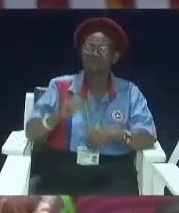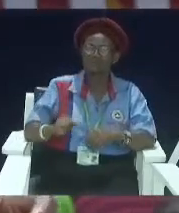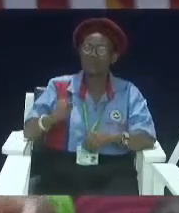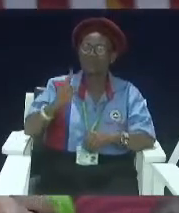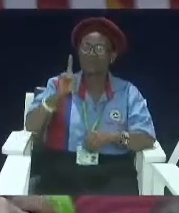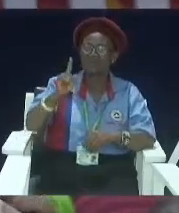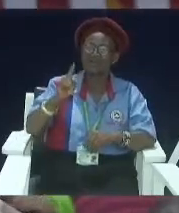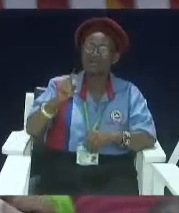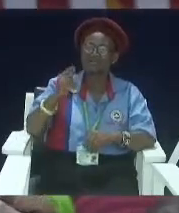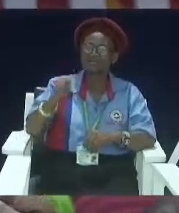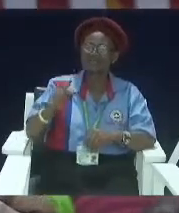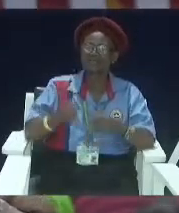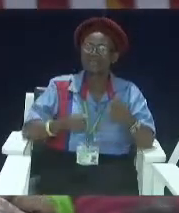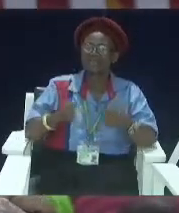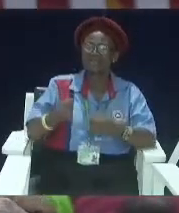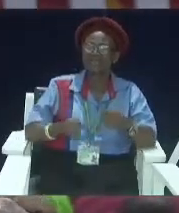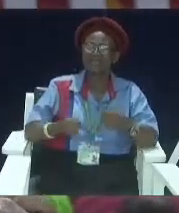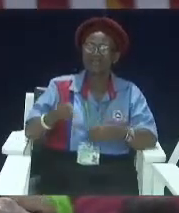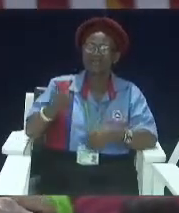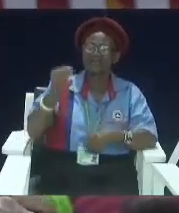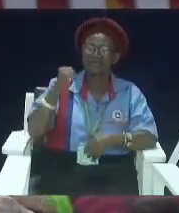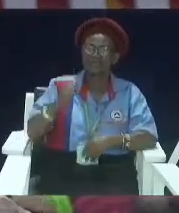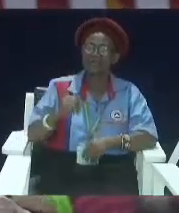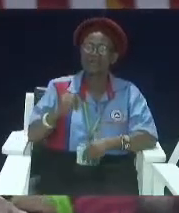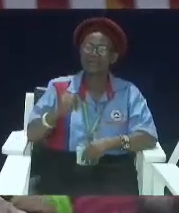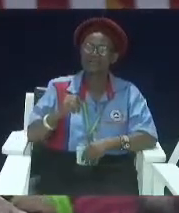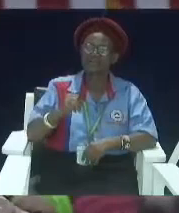one by one, the cars were sold.